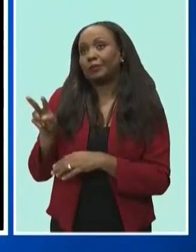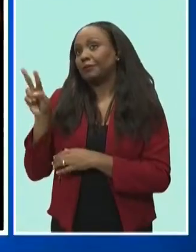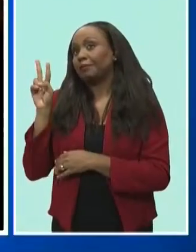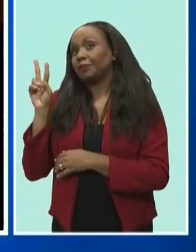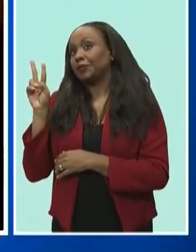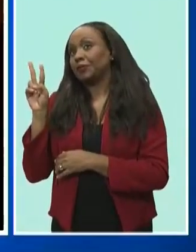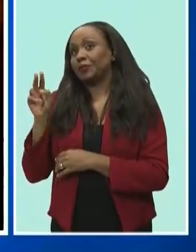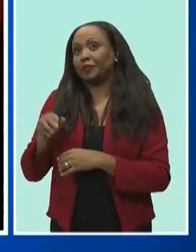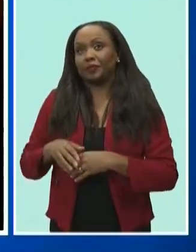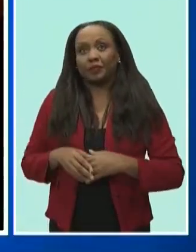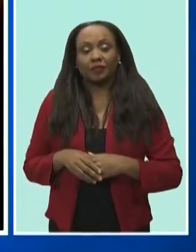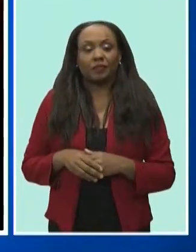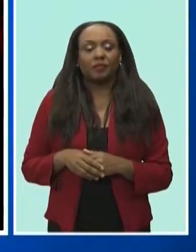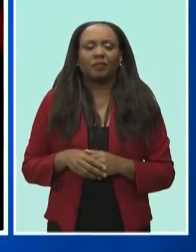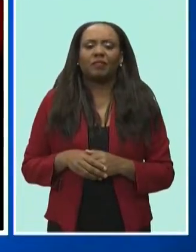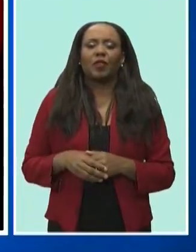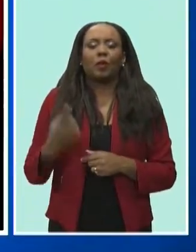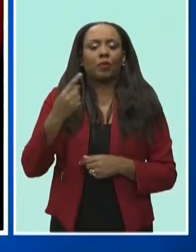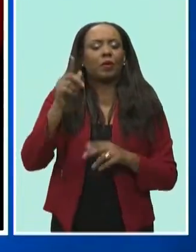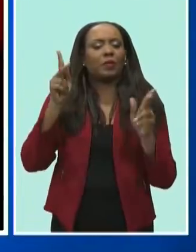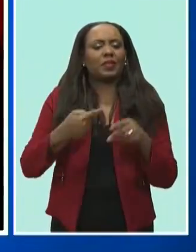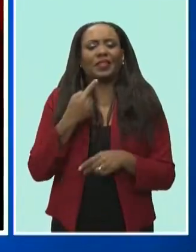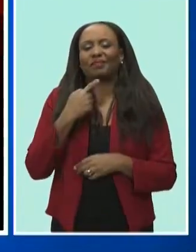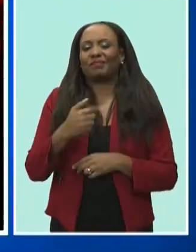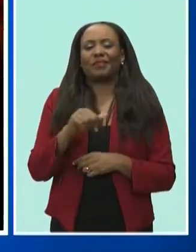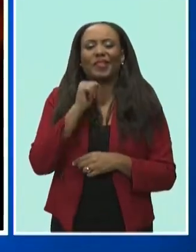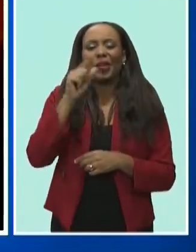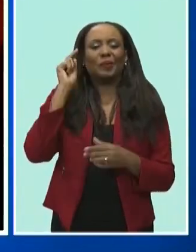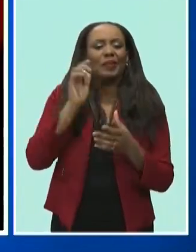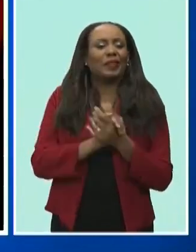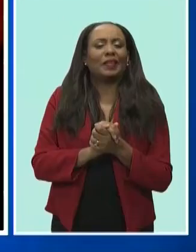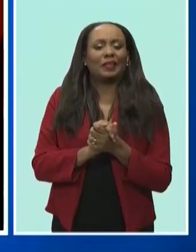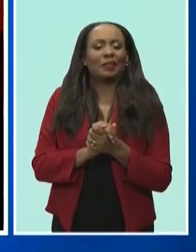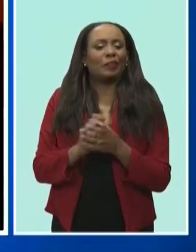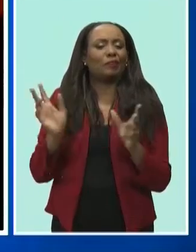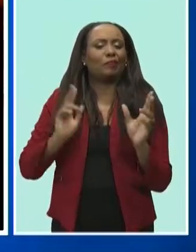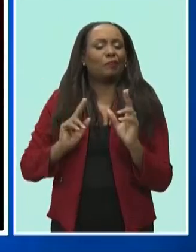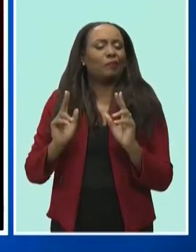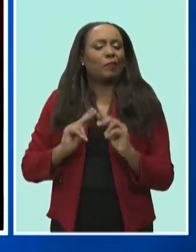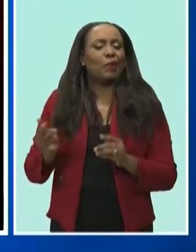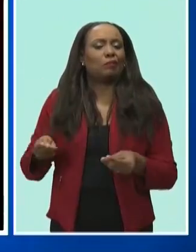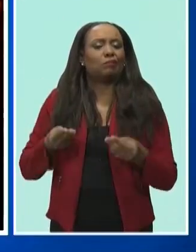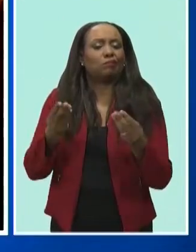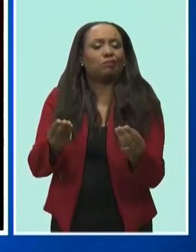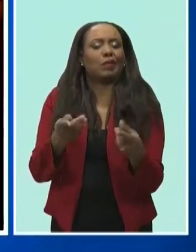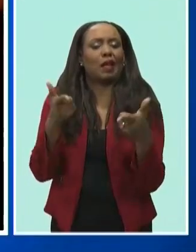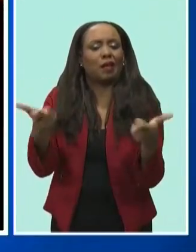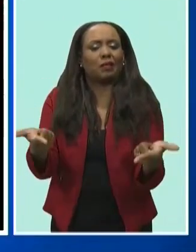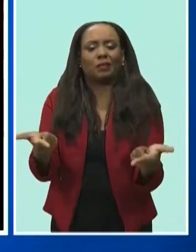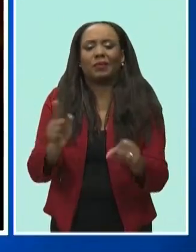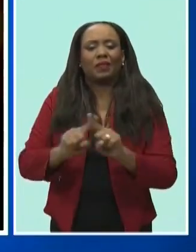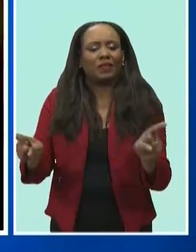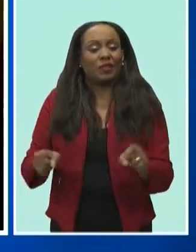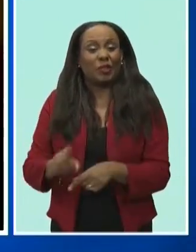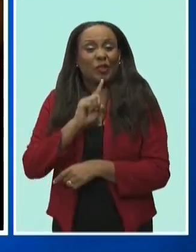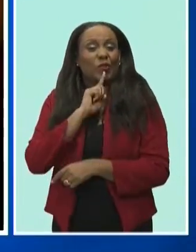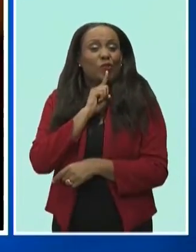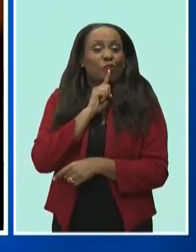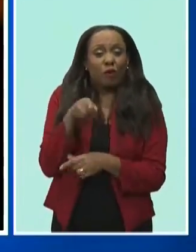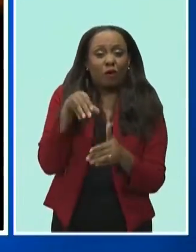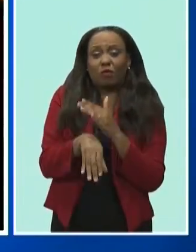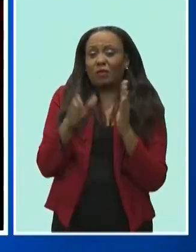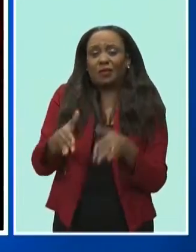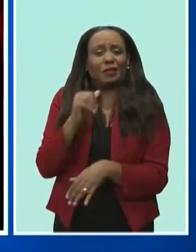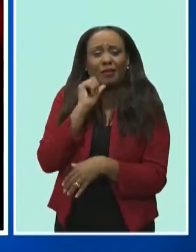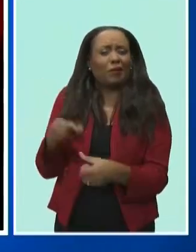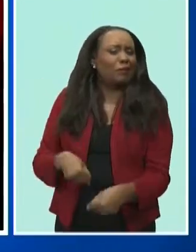see what they have to say. Michael Turton doesn't believe the gun amnesty will make a big difference. He says the real criminals will